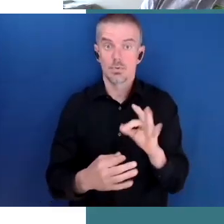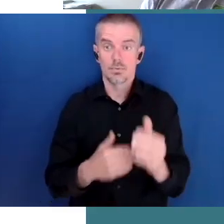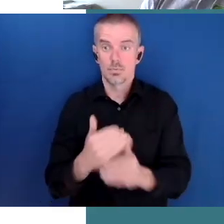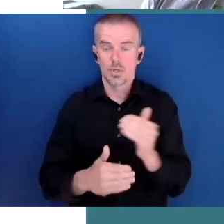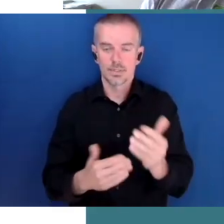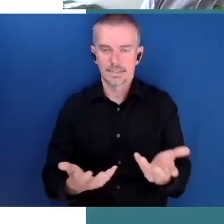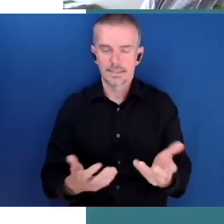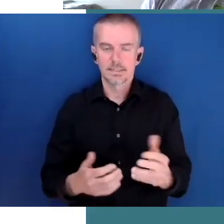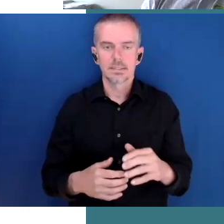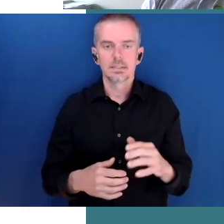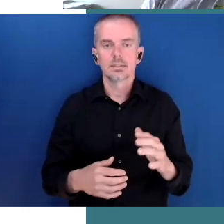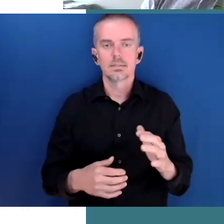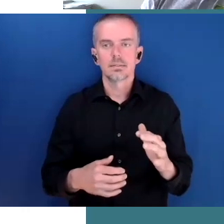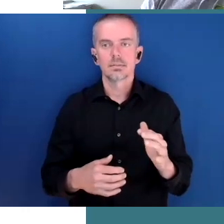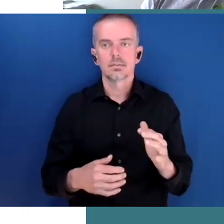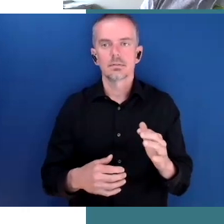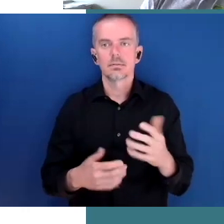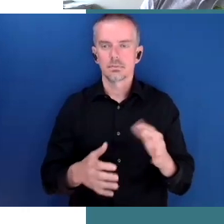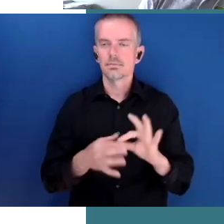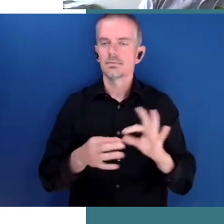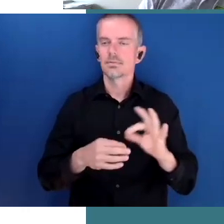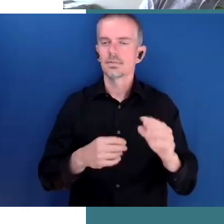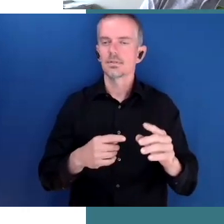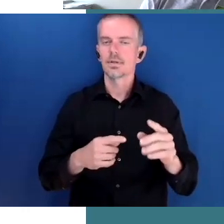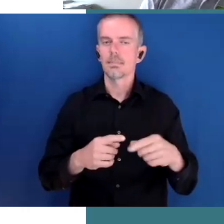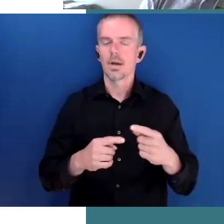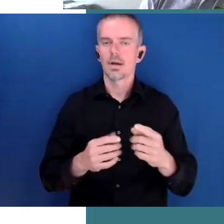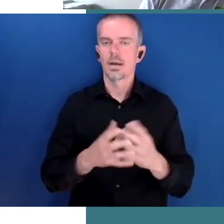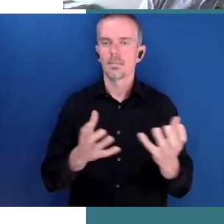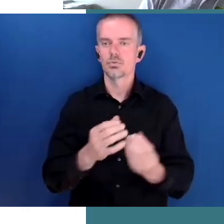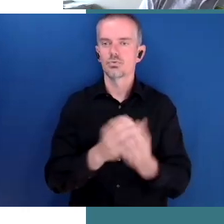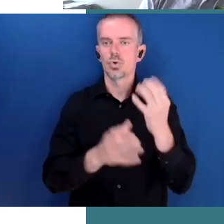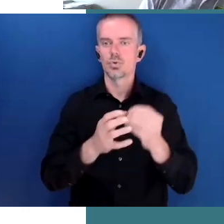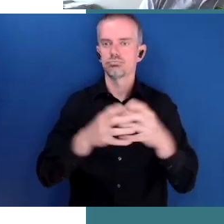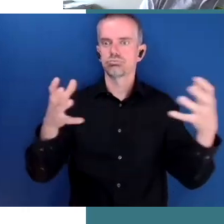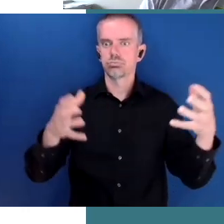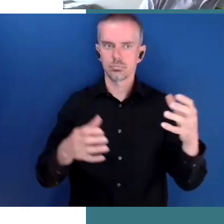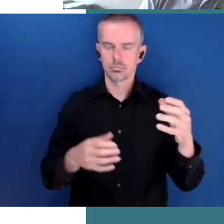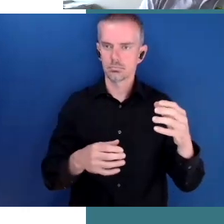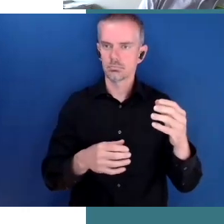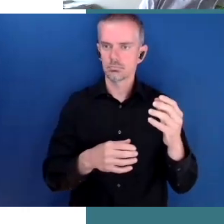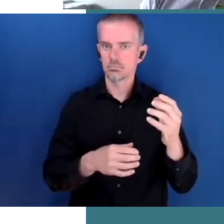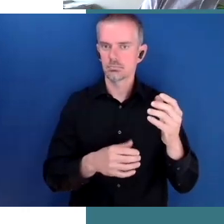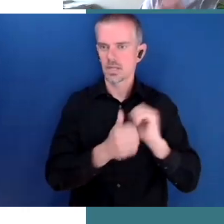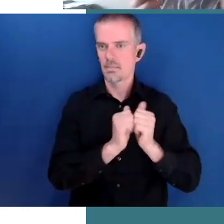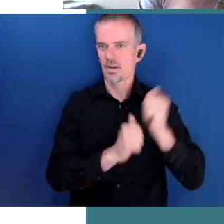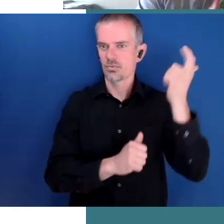And we talked a little bit about the scale of growth of the competitive grant programs we have.